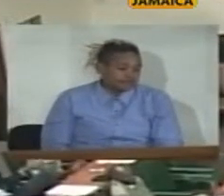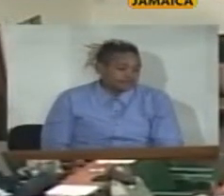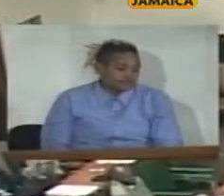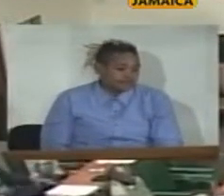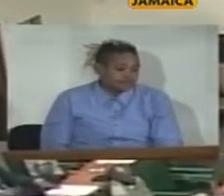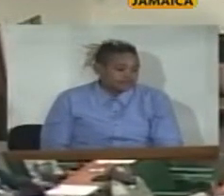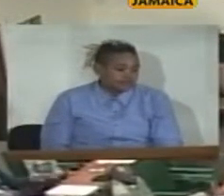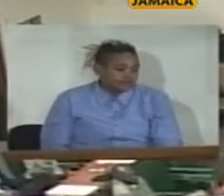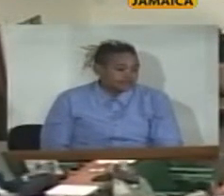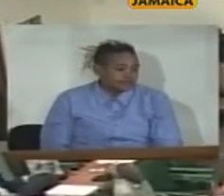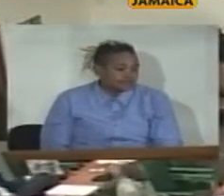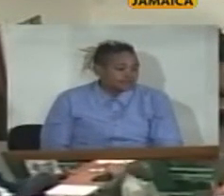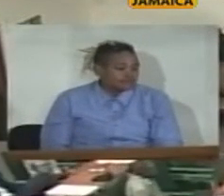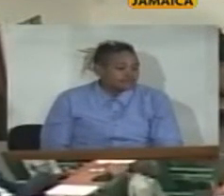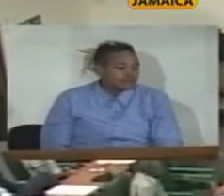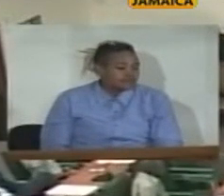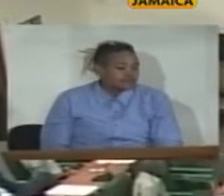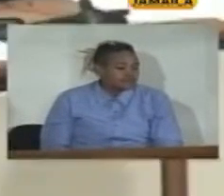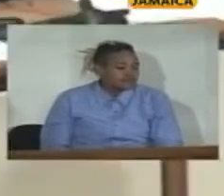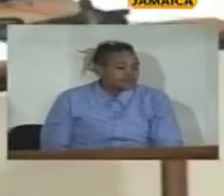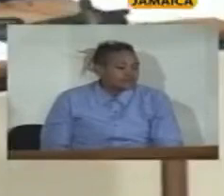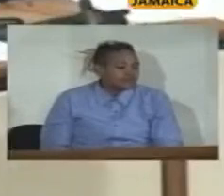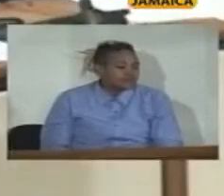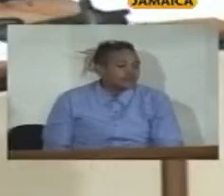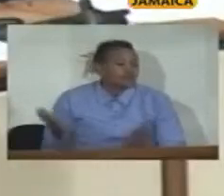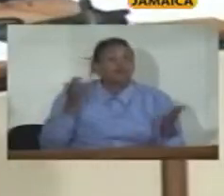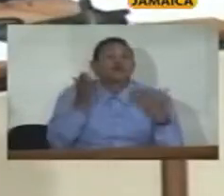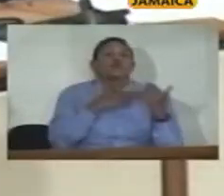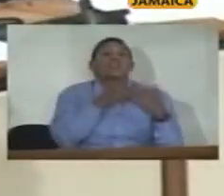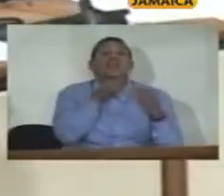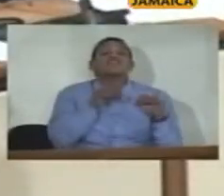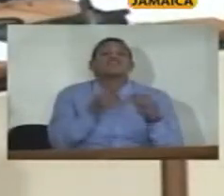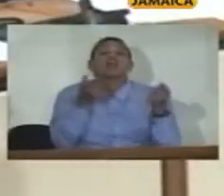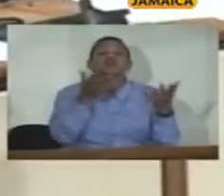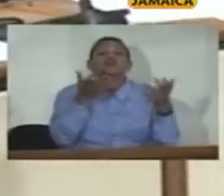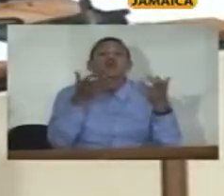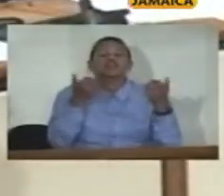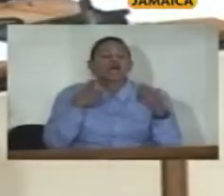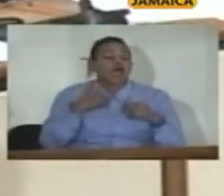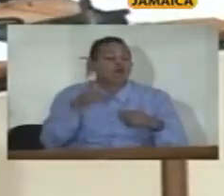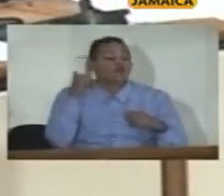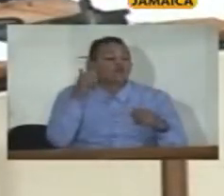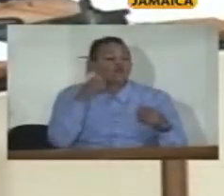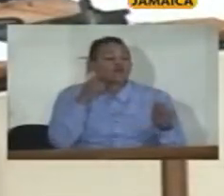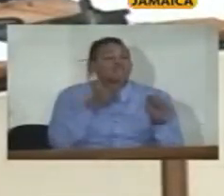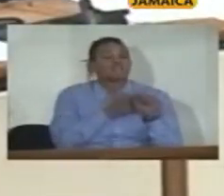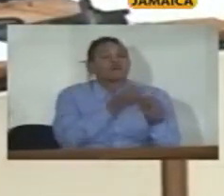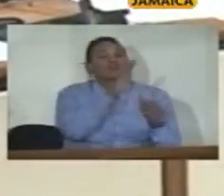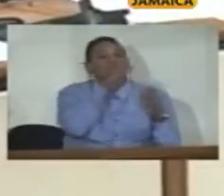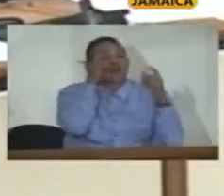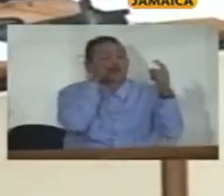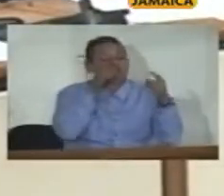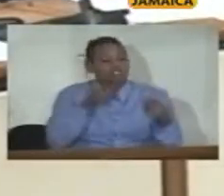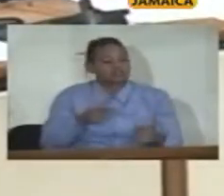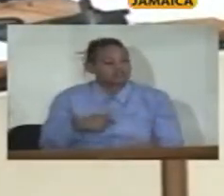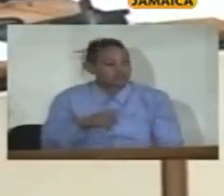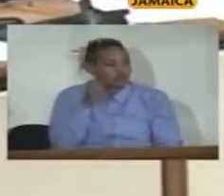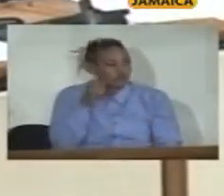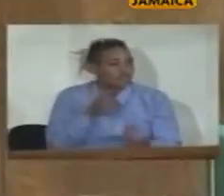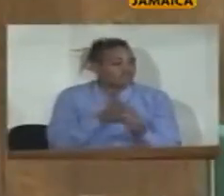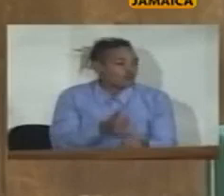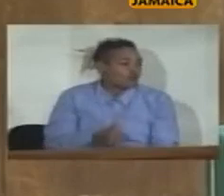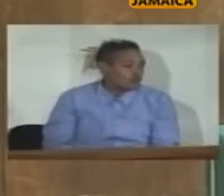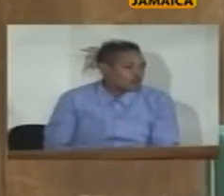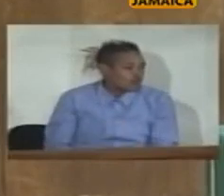Bring whatever violation you want to bring. I will not ascribe to your objectives. Mr. Speaker,